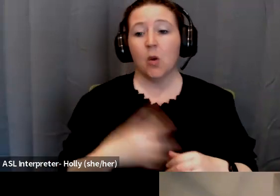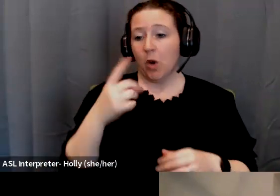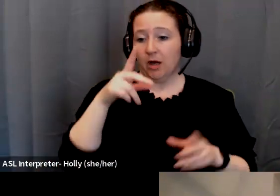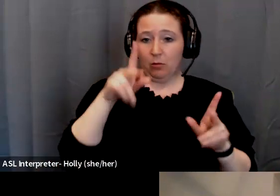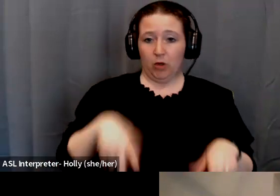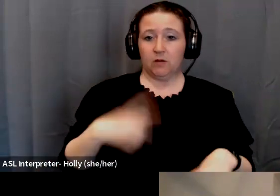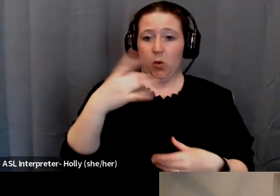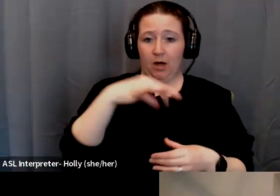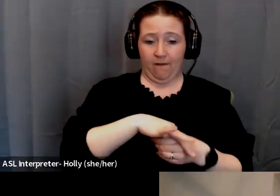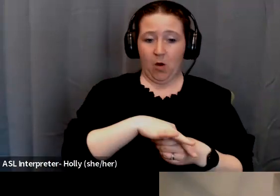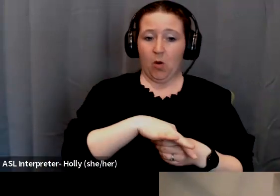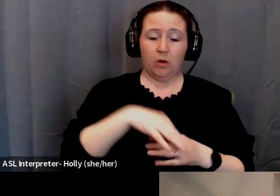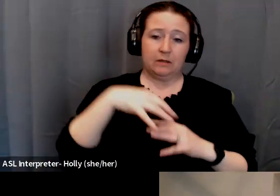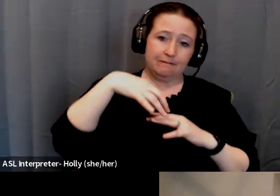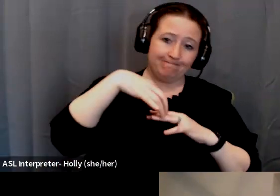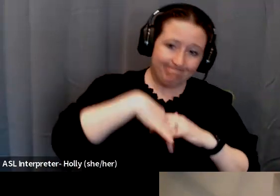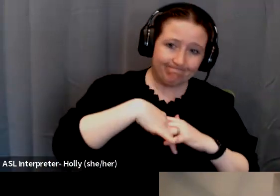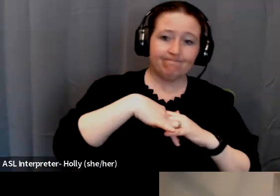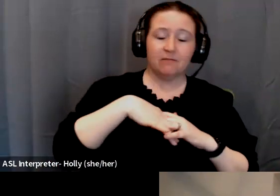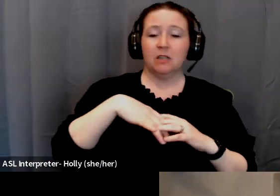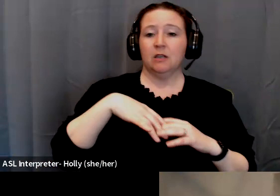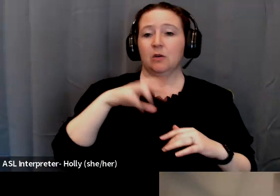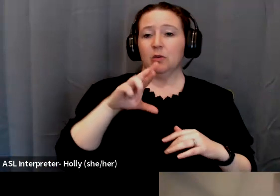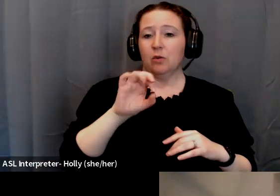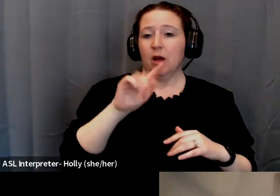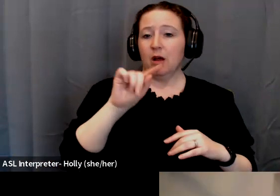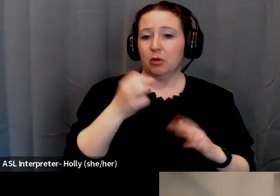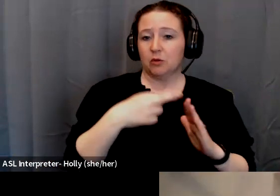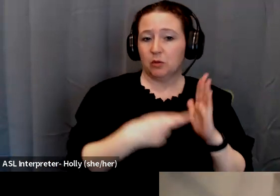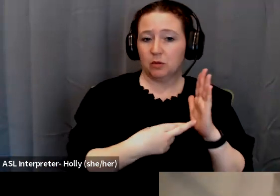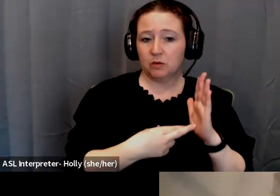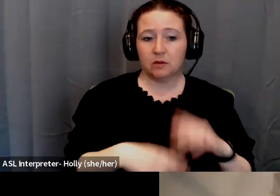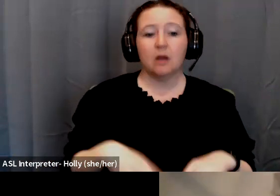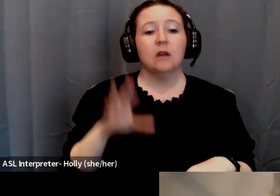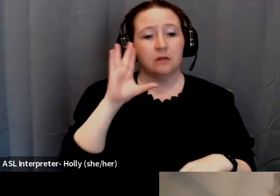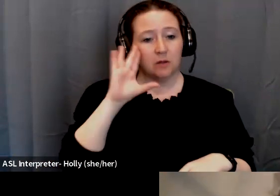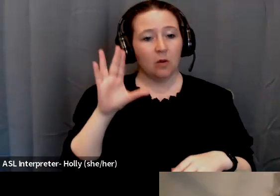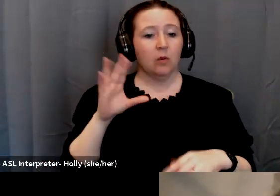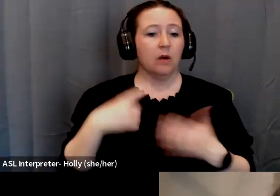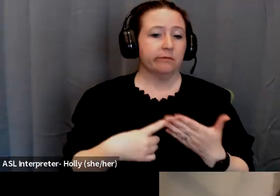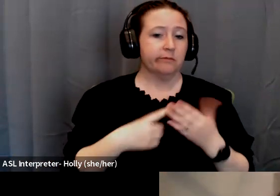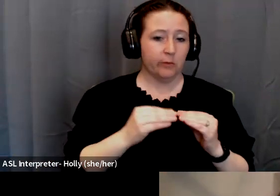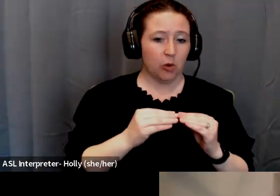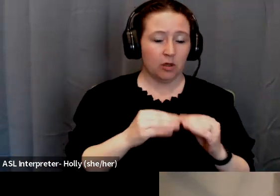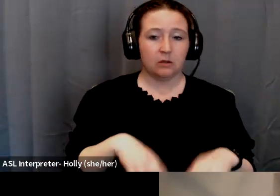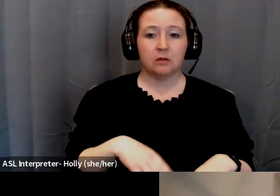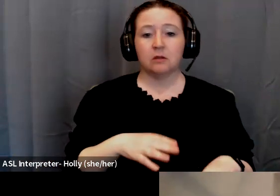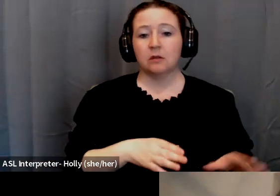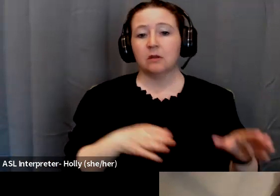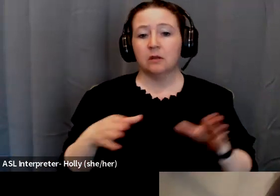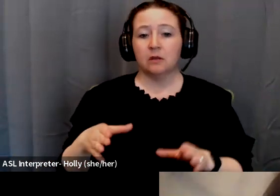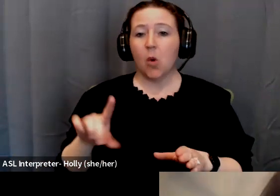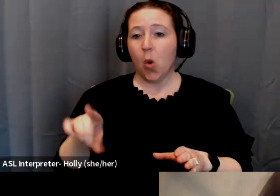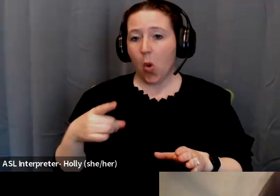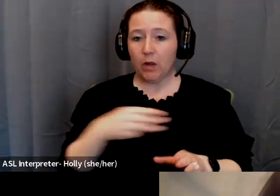is embedded into Robert's Rules of Order. So we'll talk a little bit more about that. And also only members of